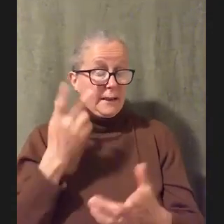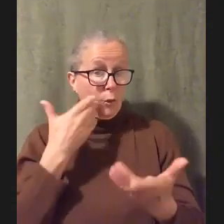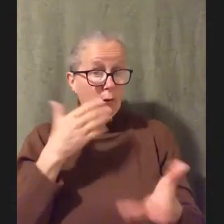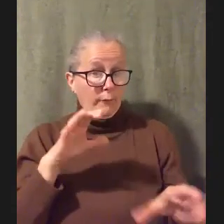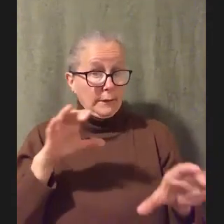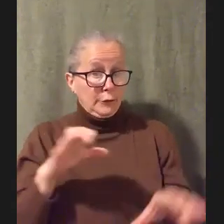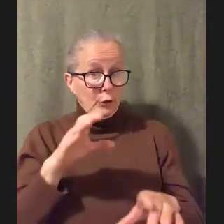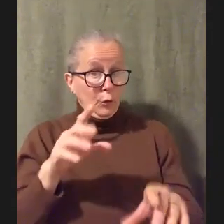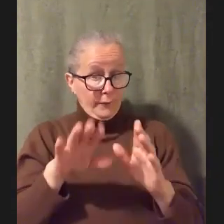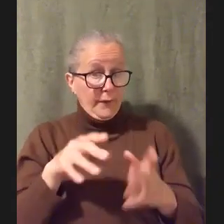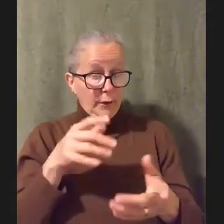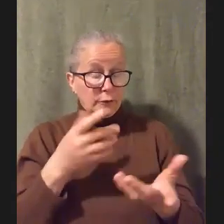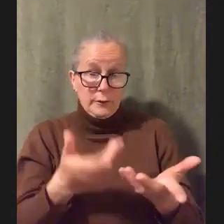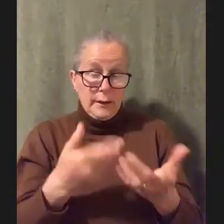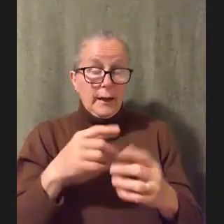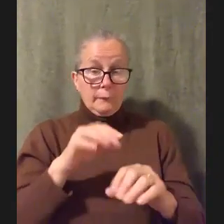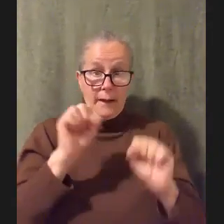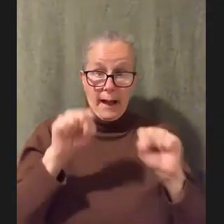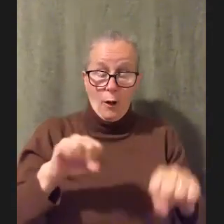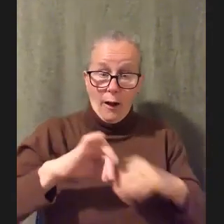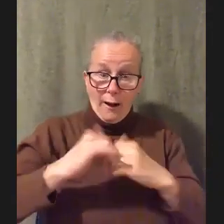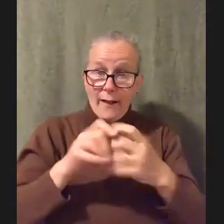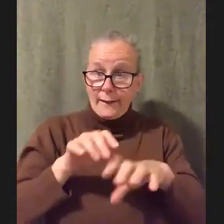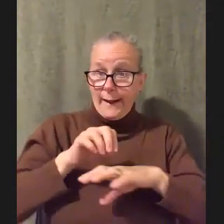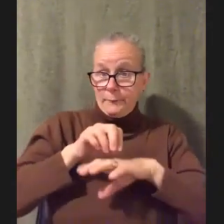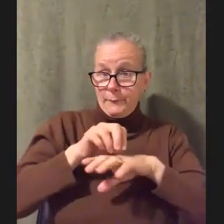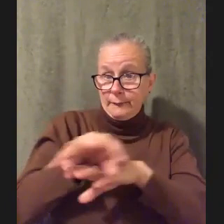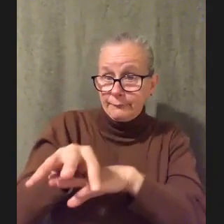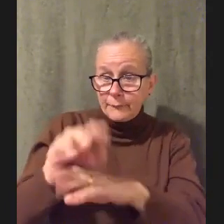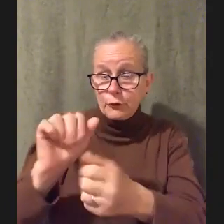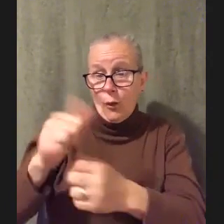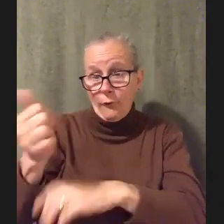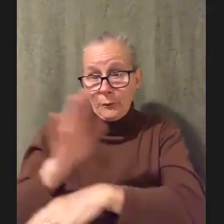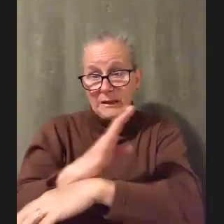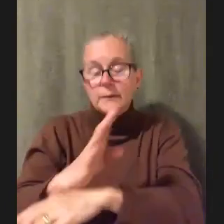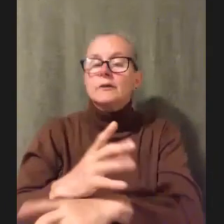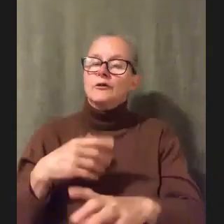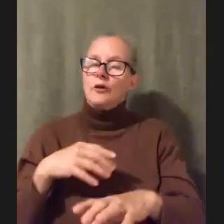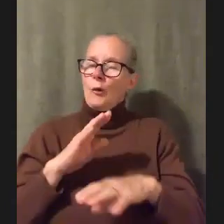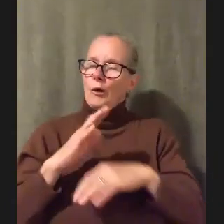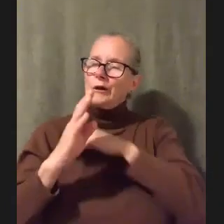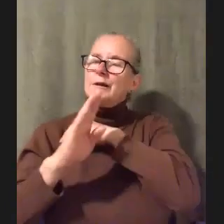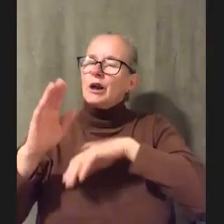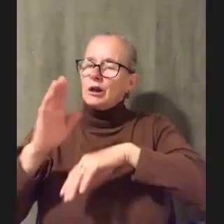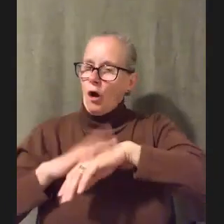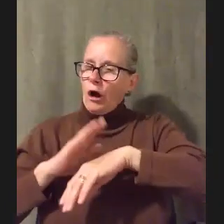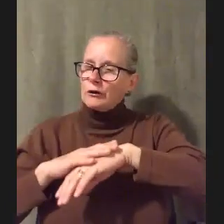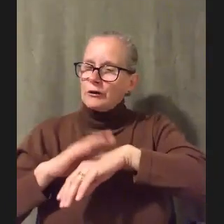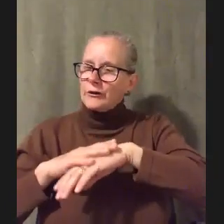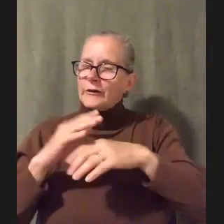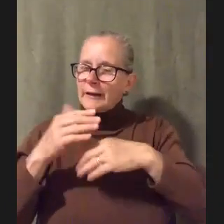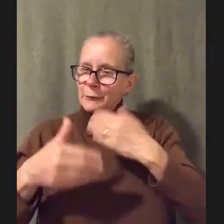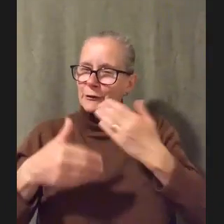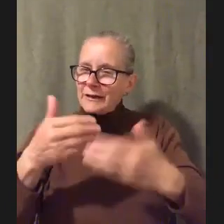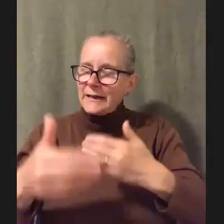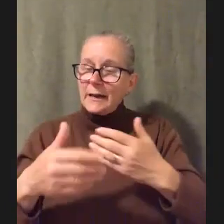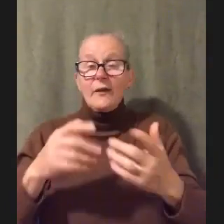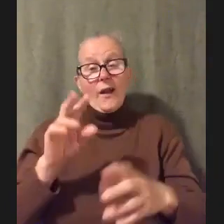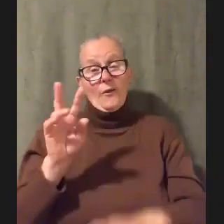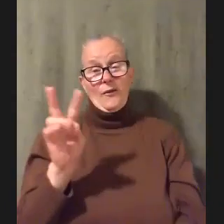sectors and really cautiously proceed forward. The virus is going to be around for quite some